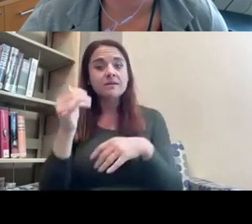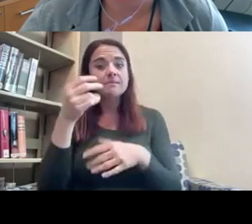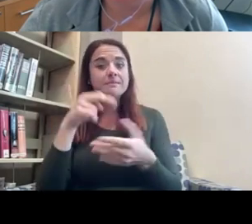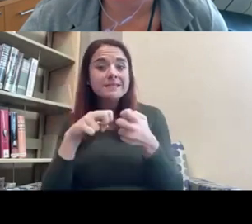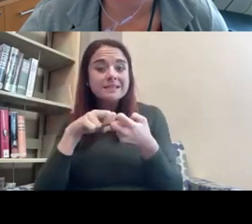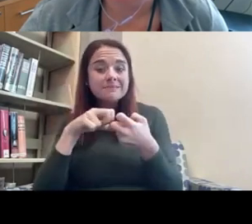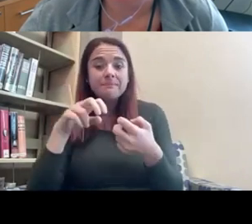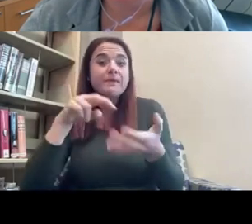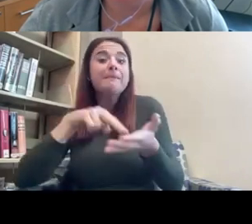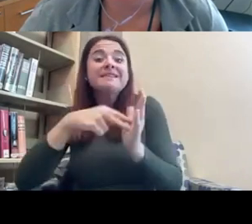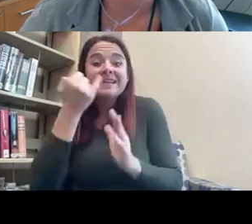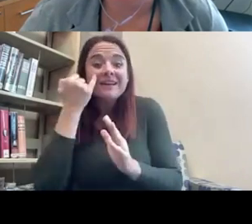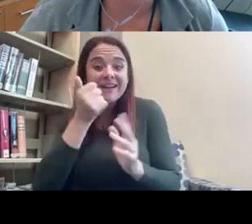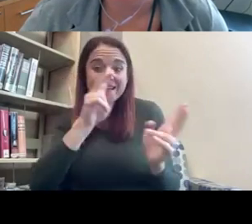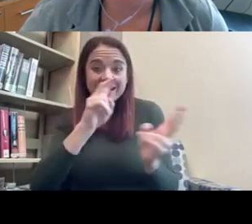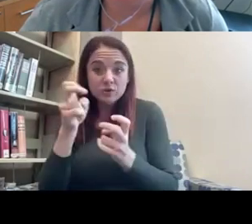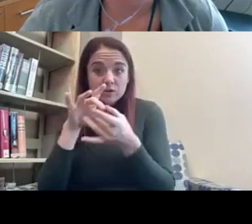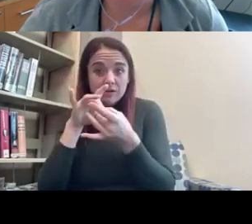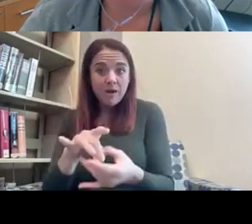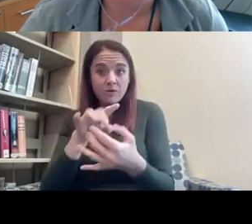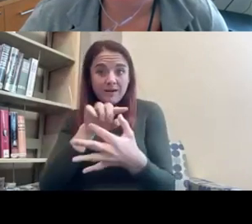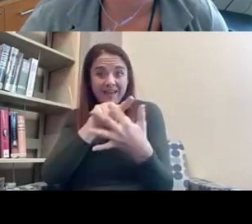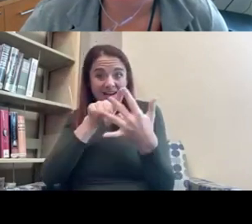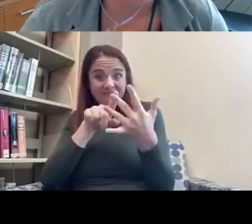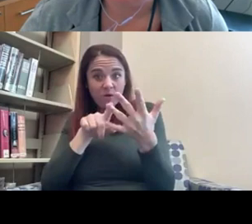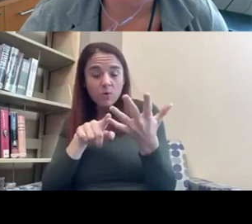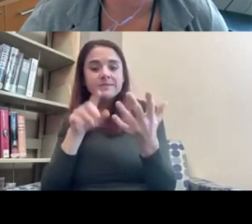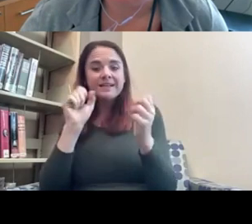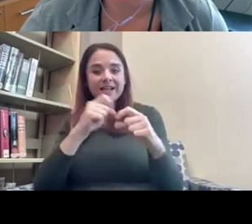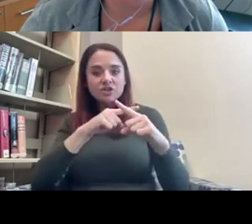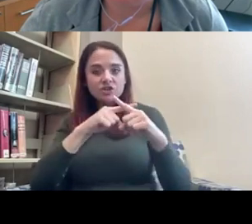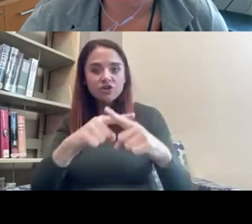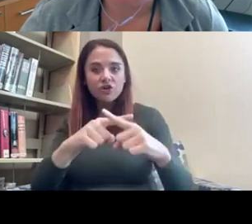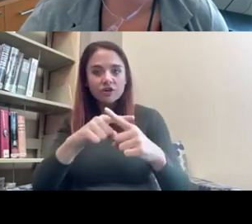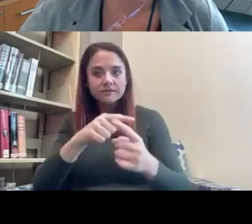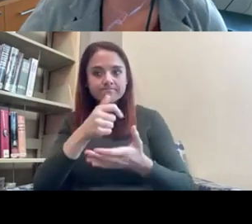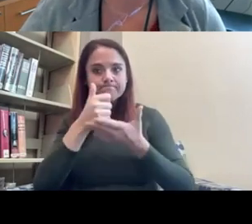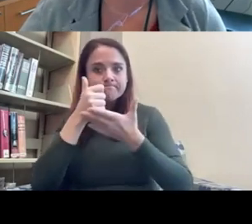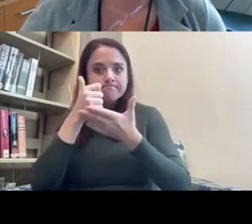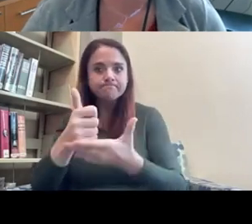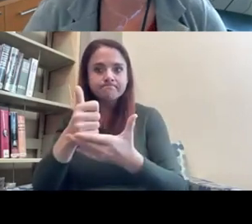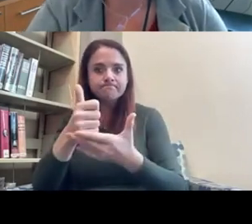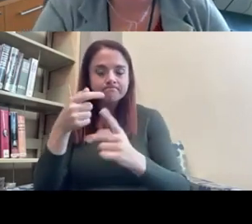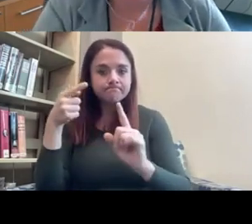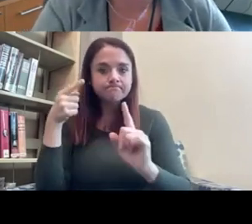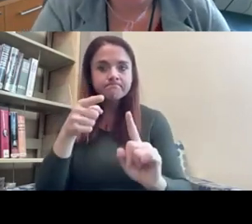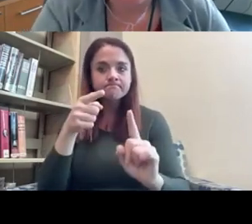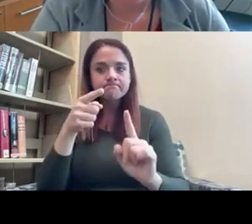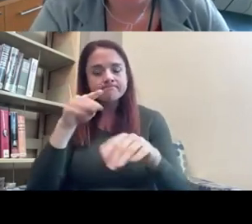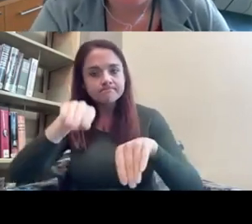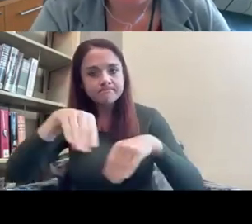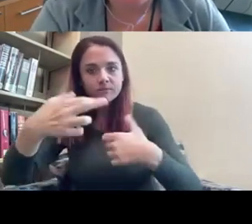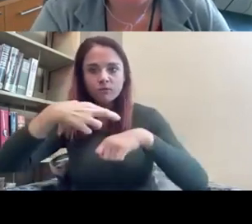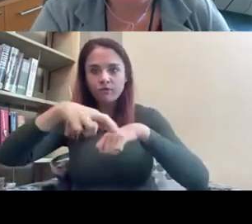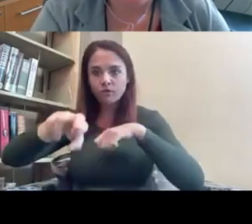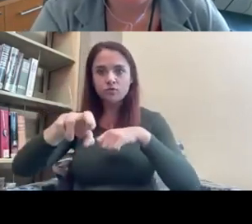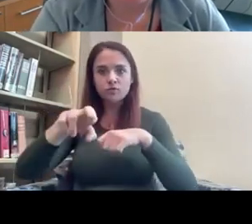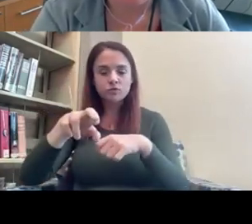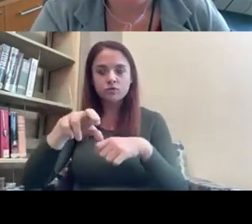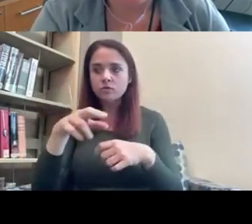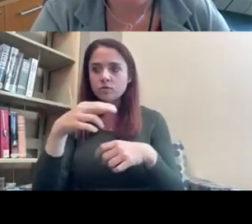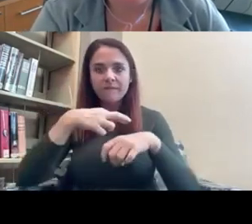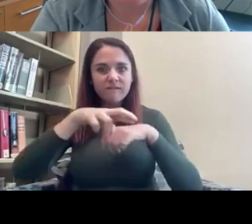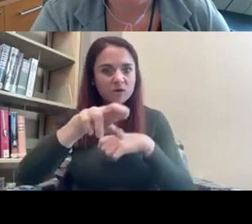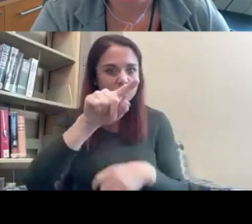issues regarding that, we can target interventions towards that and give them referrals. We refer to